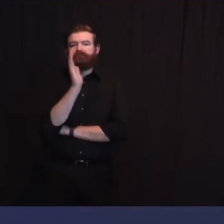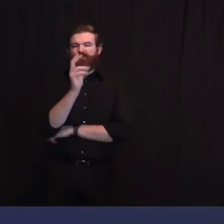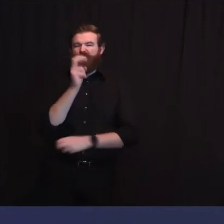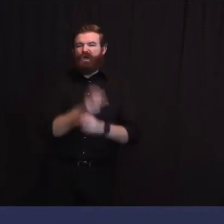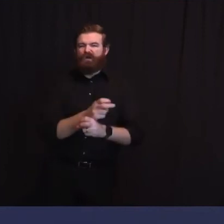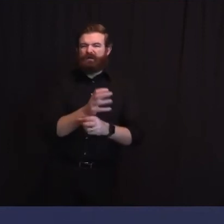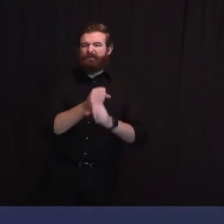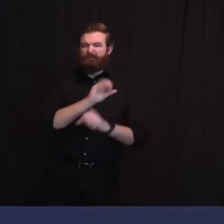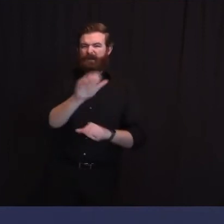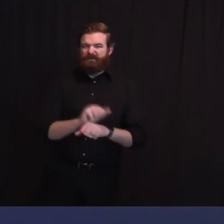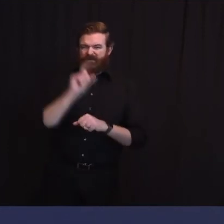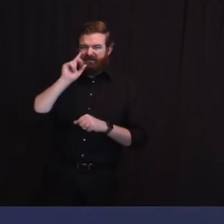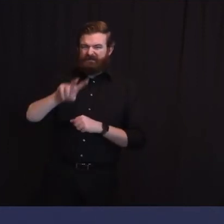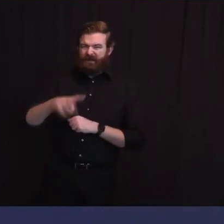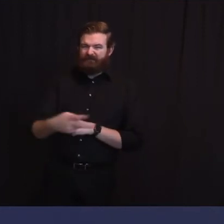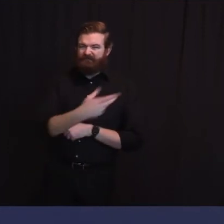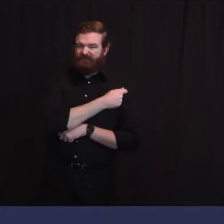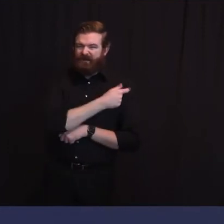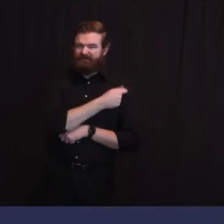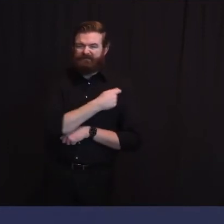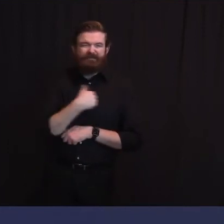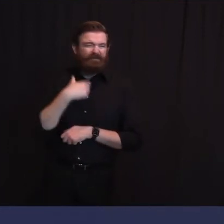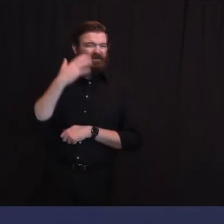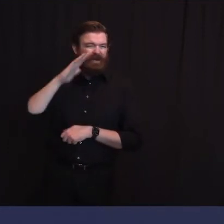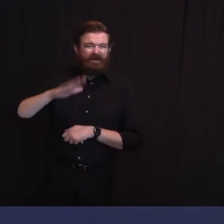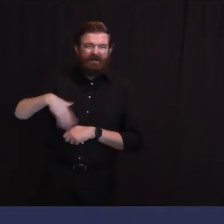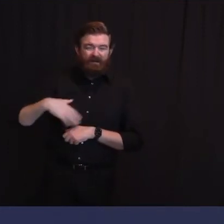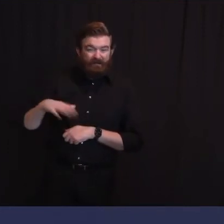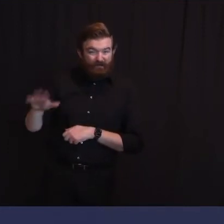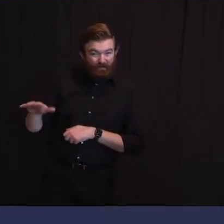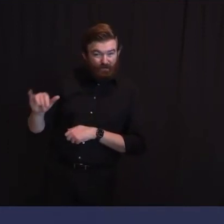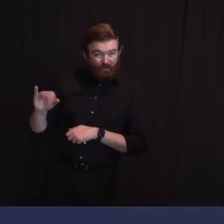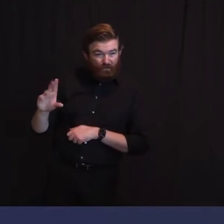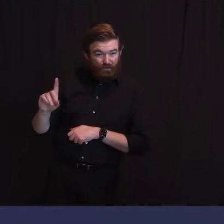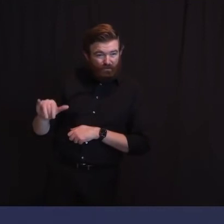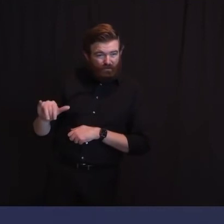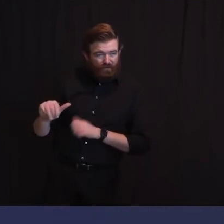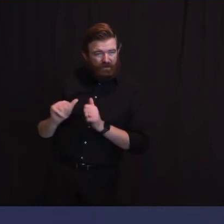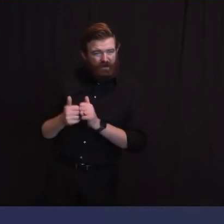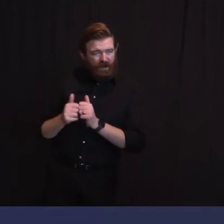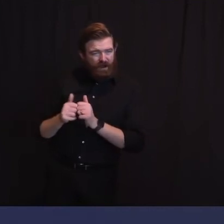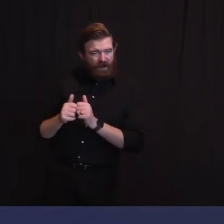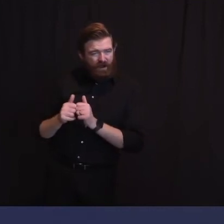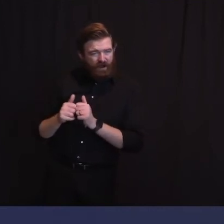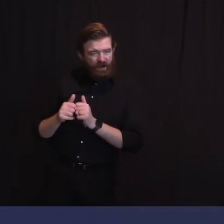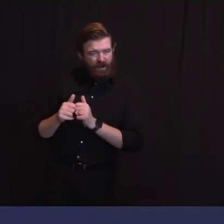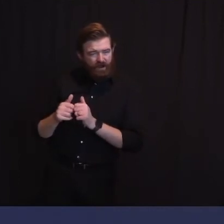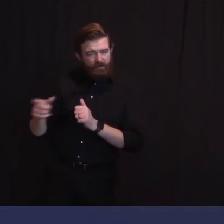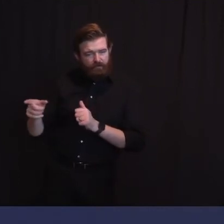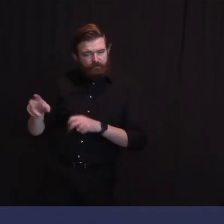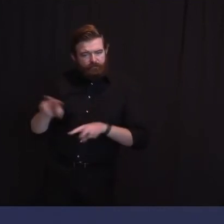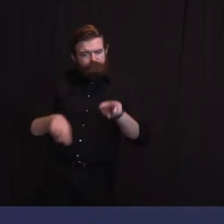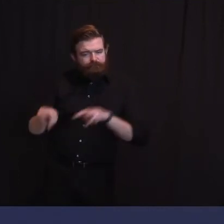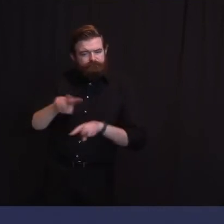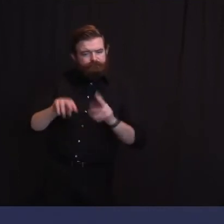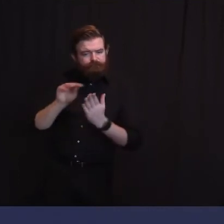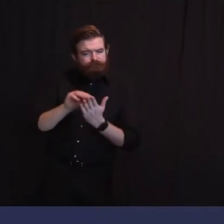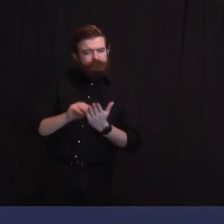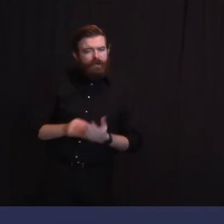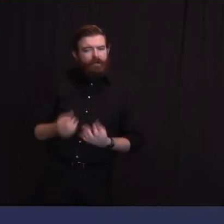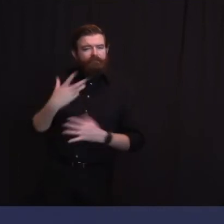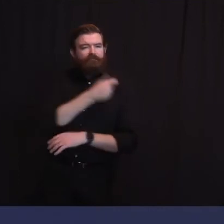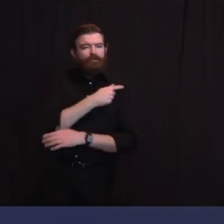that. And Judy, I'm not sure how you track any waste, but there's always, as we've mentioned, there's always going to be a cracked vial or